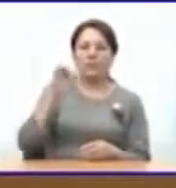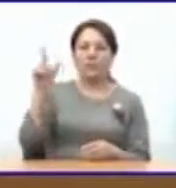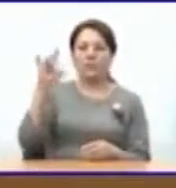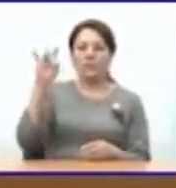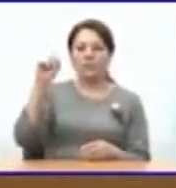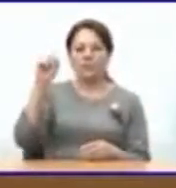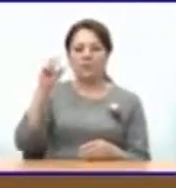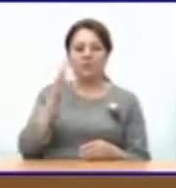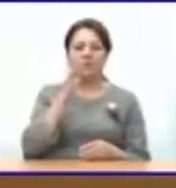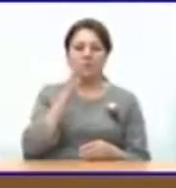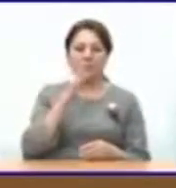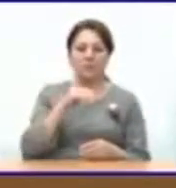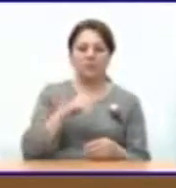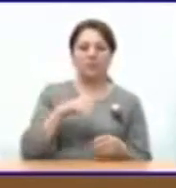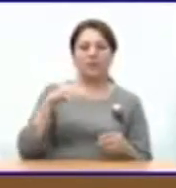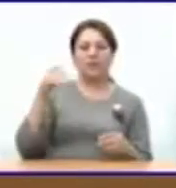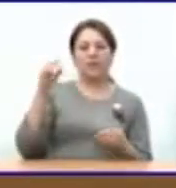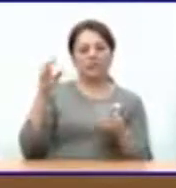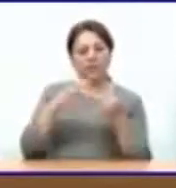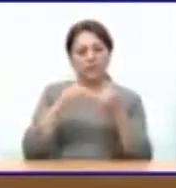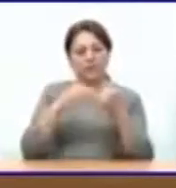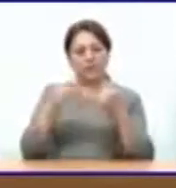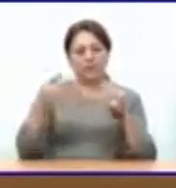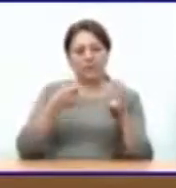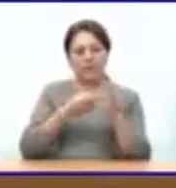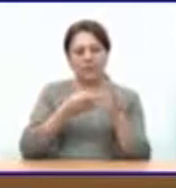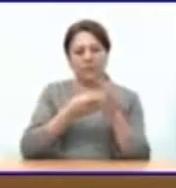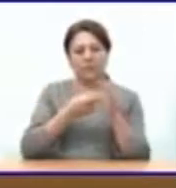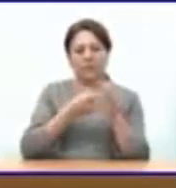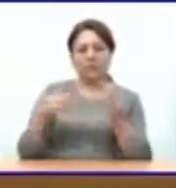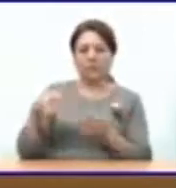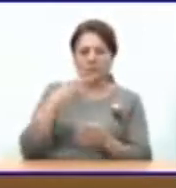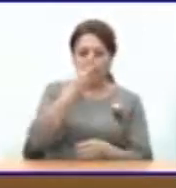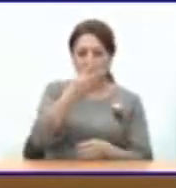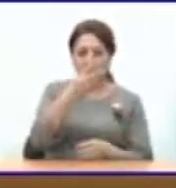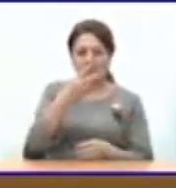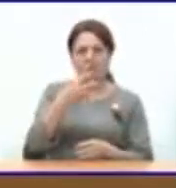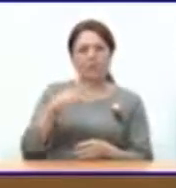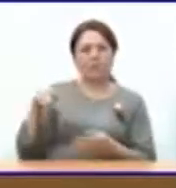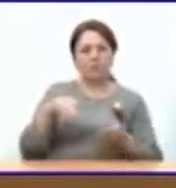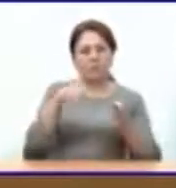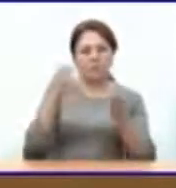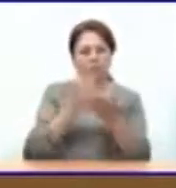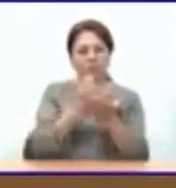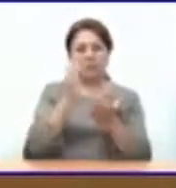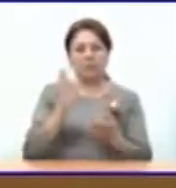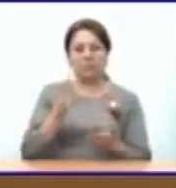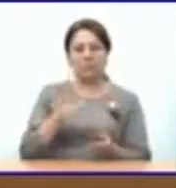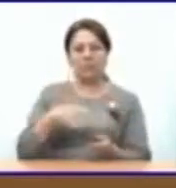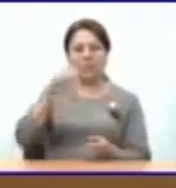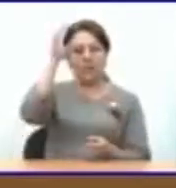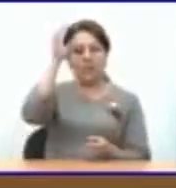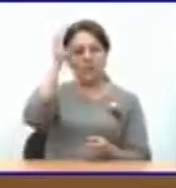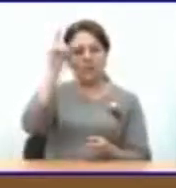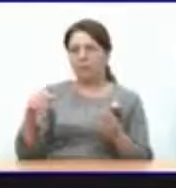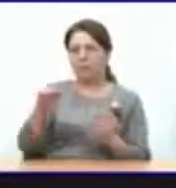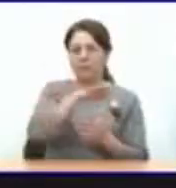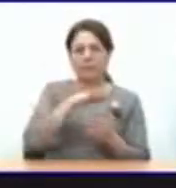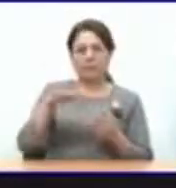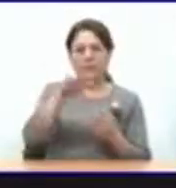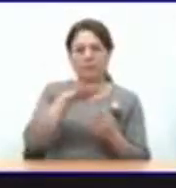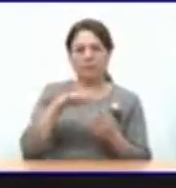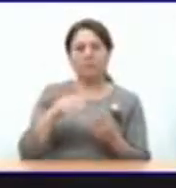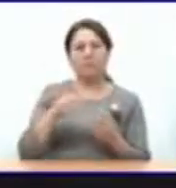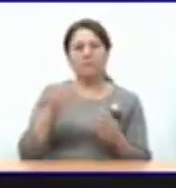jarayonida yerning magnit maydoniga qarab yo'lni topar ekan. Ba'zi bir olimlarning tadqiqot qilishicha, ba'zi